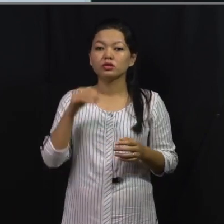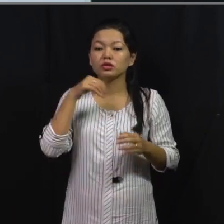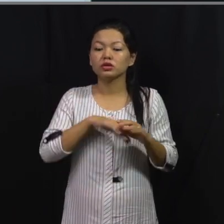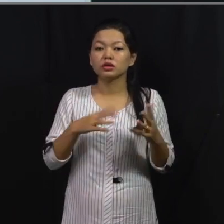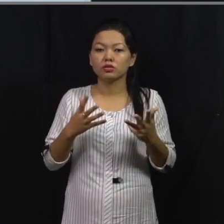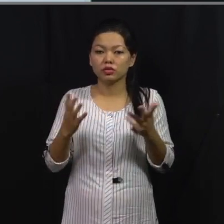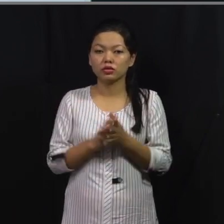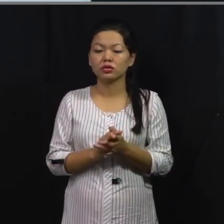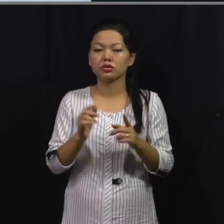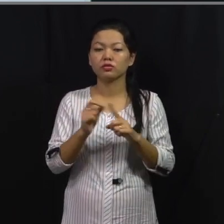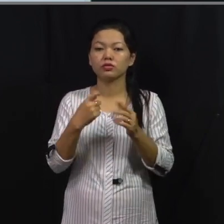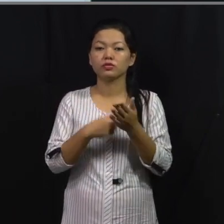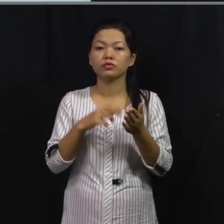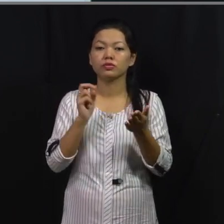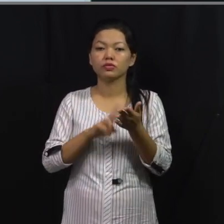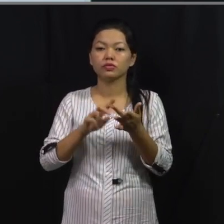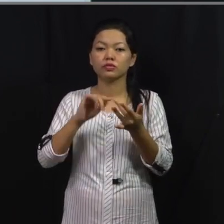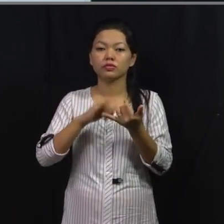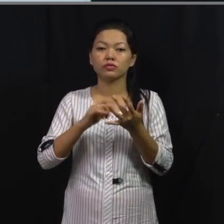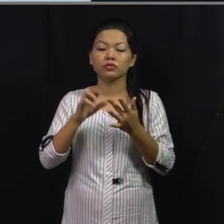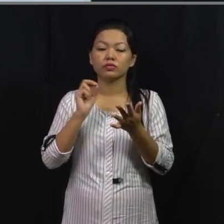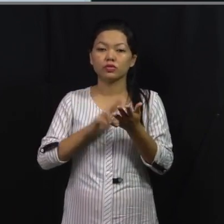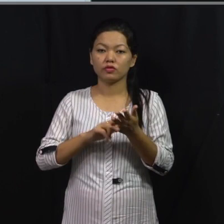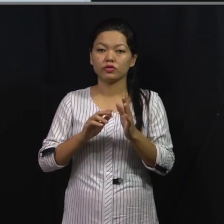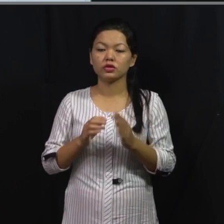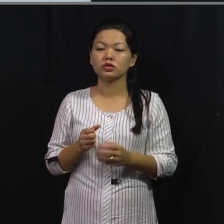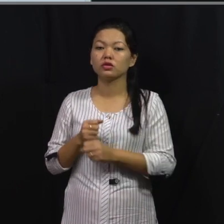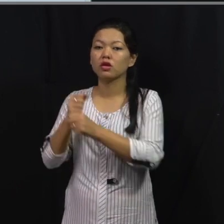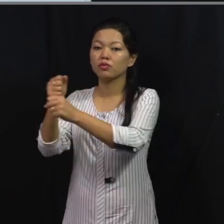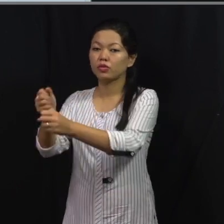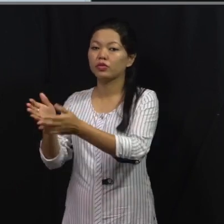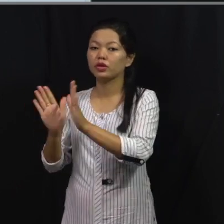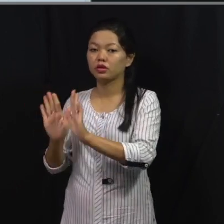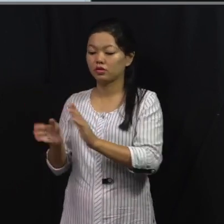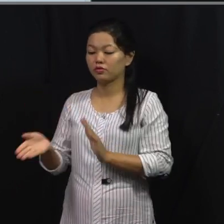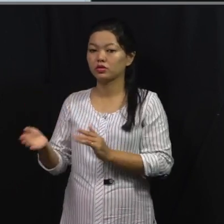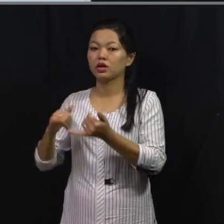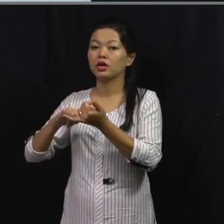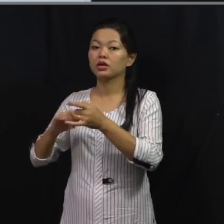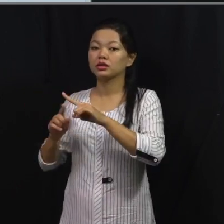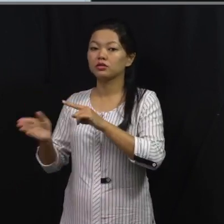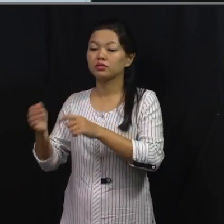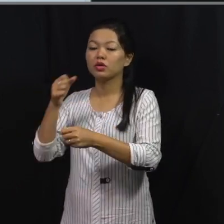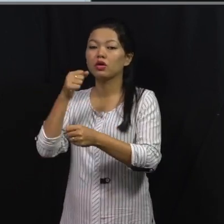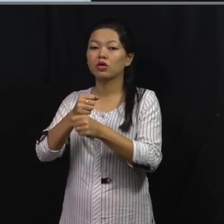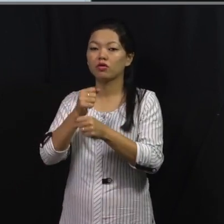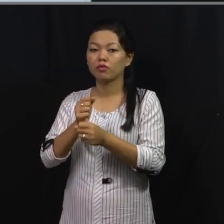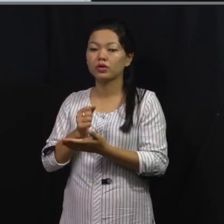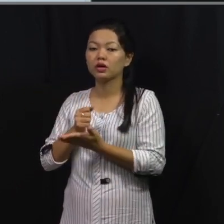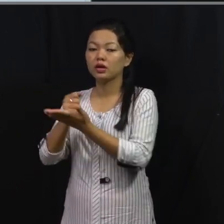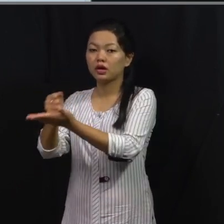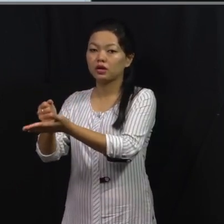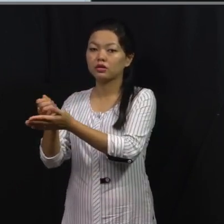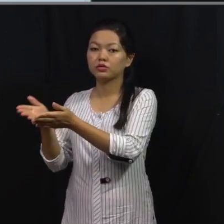in order to uplift them economically and educationally, okay. In order to do that, okay, the government has given